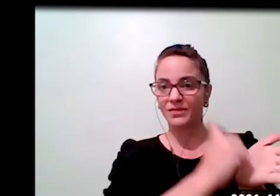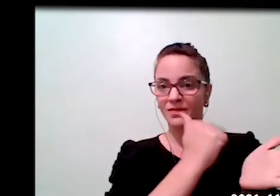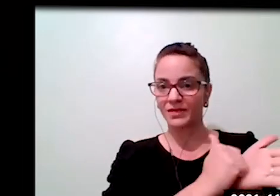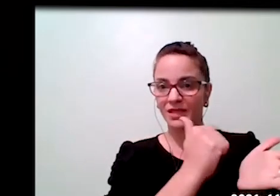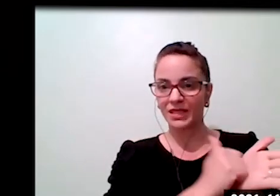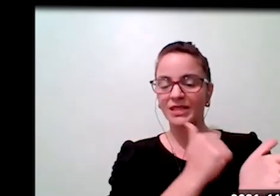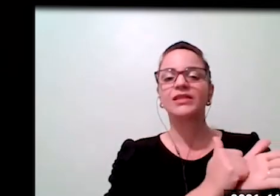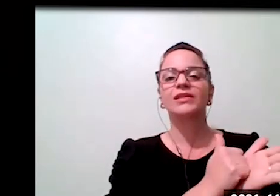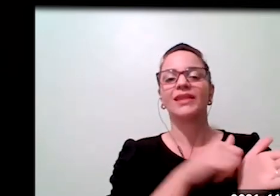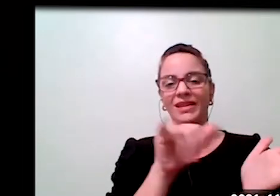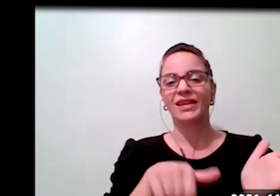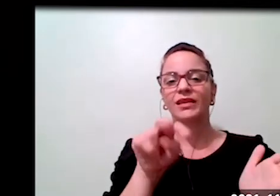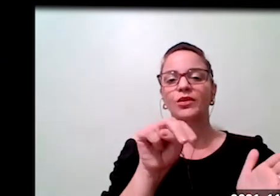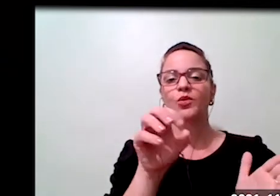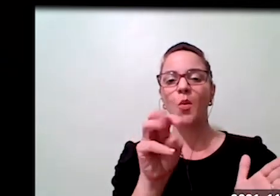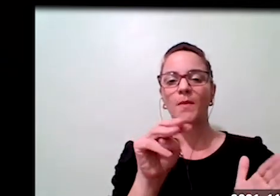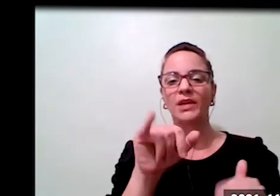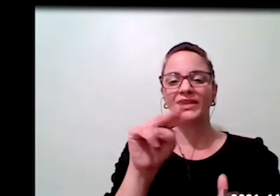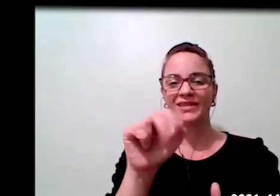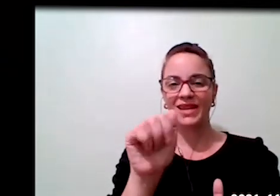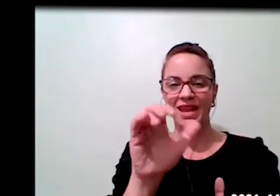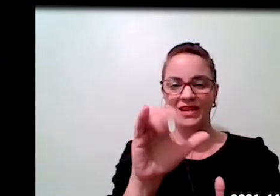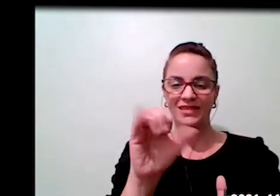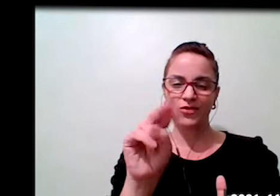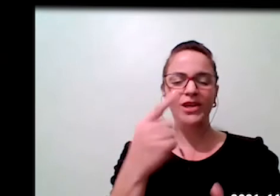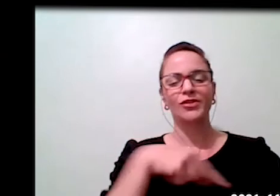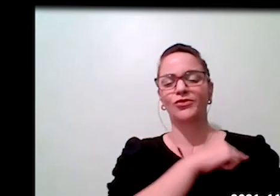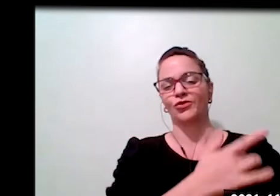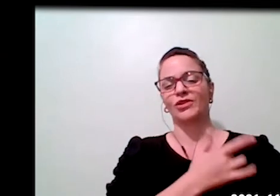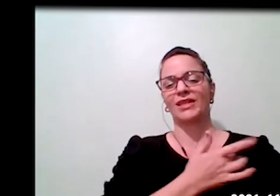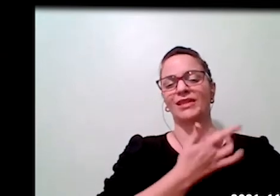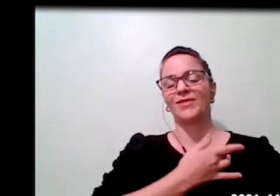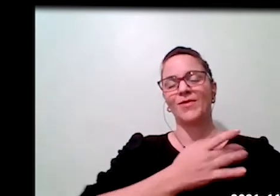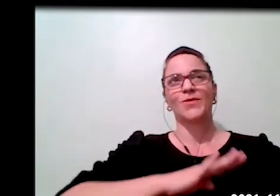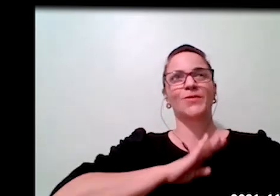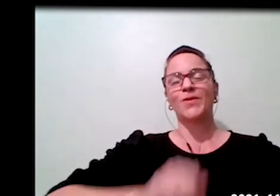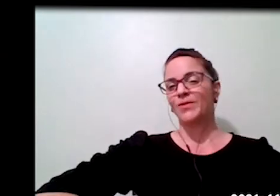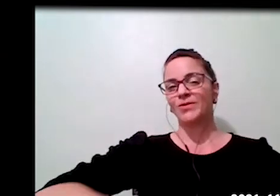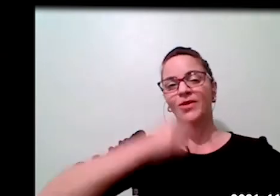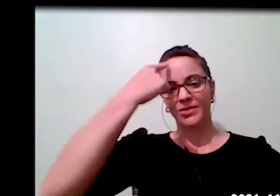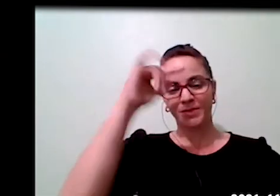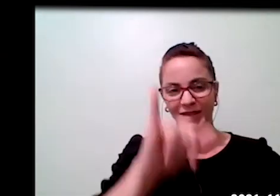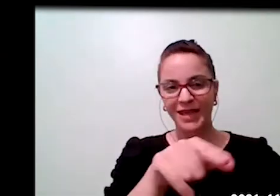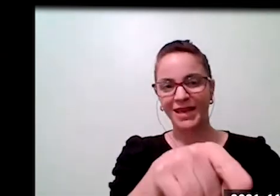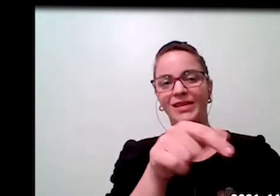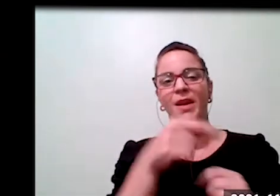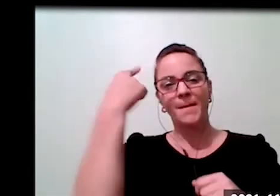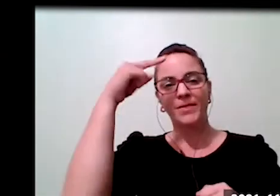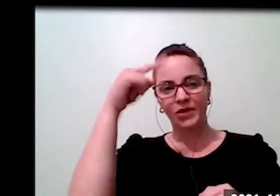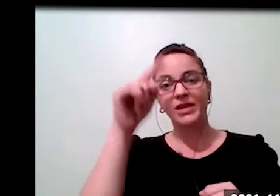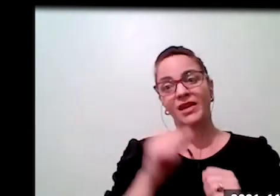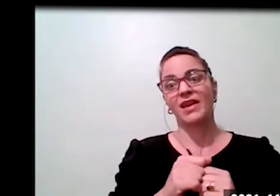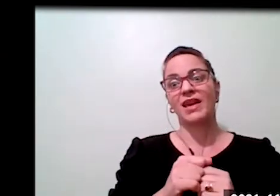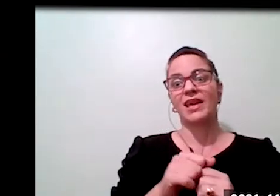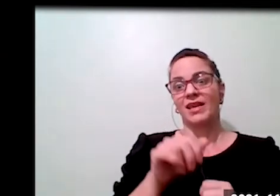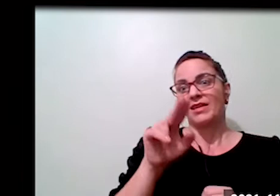long first page, and we were very happy because that recognized on the level of the United States the